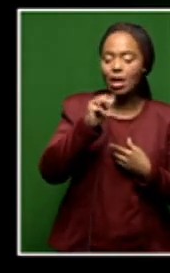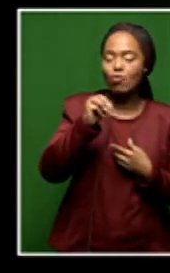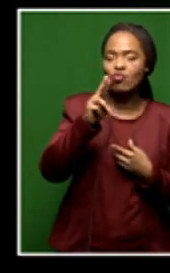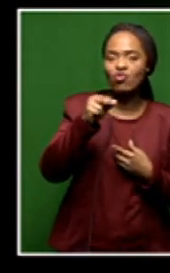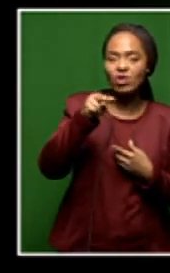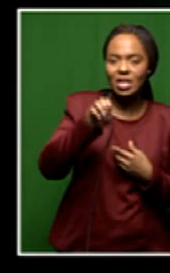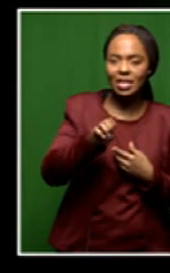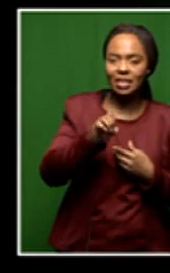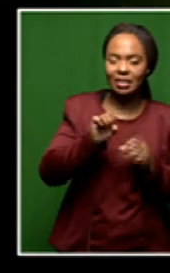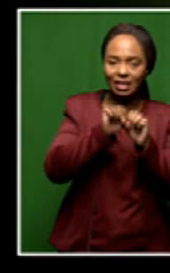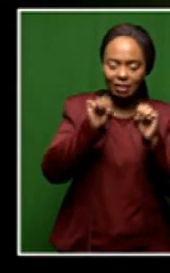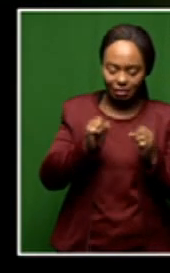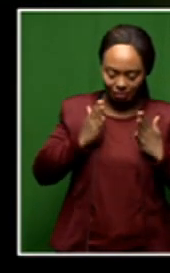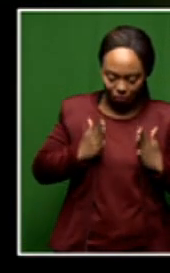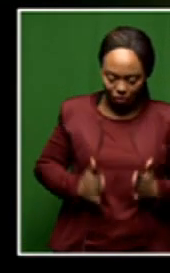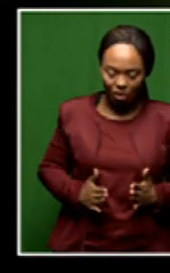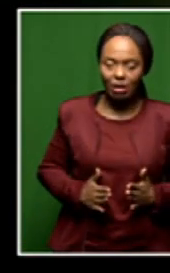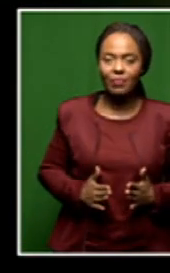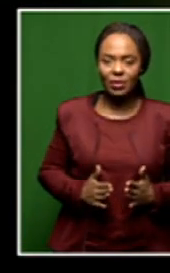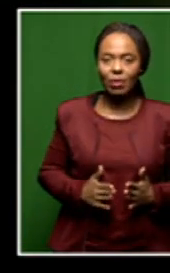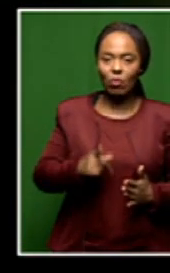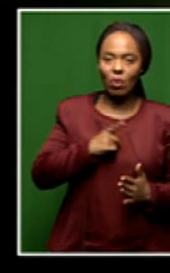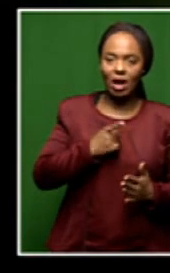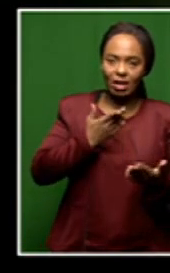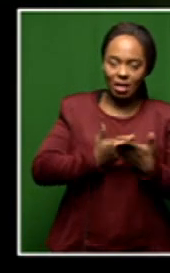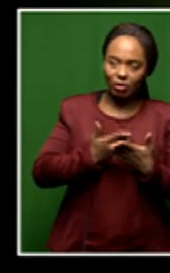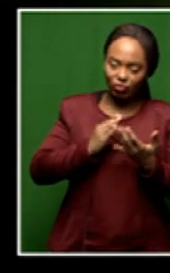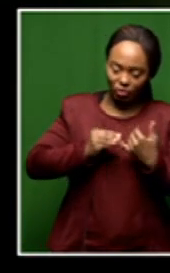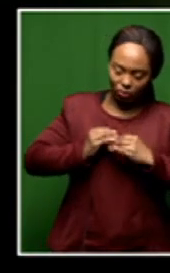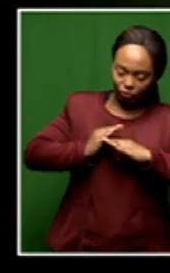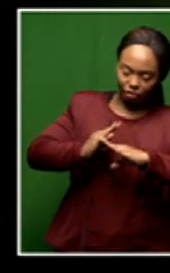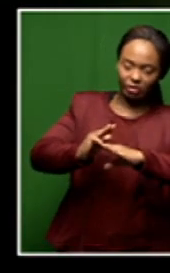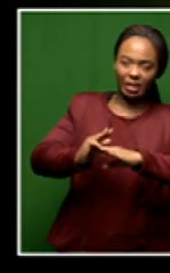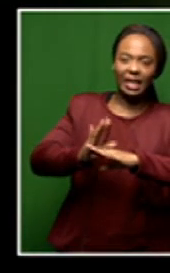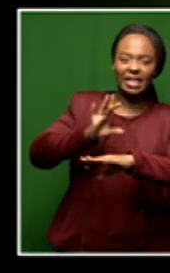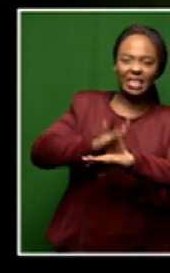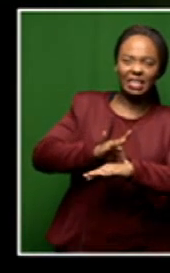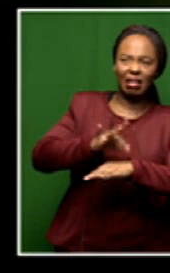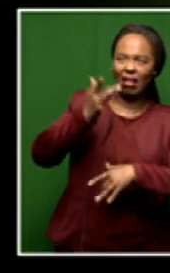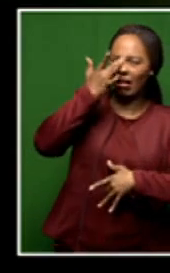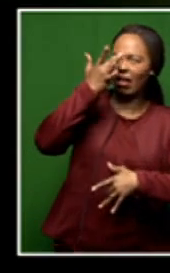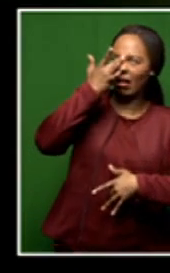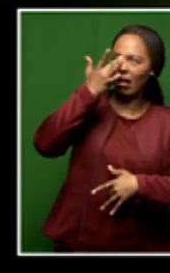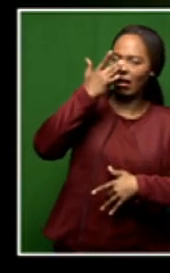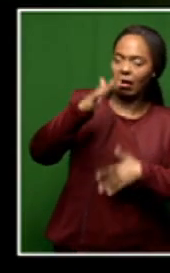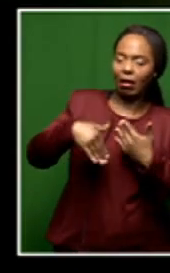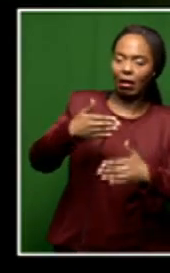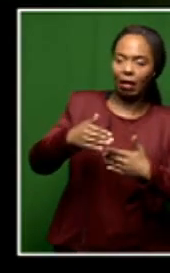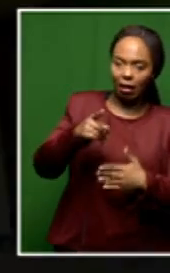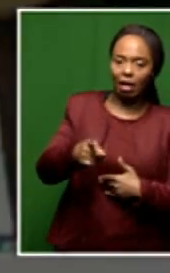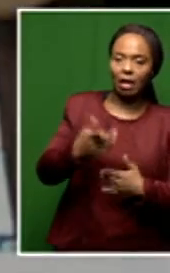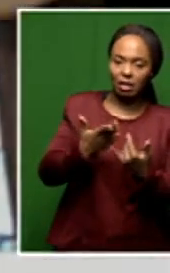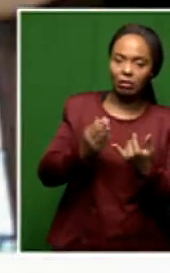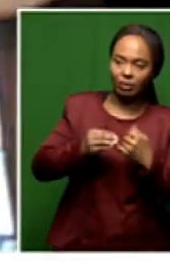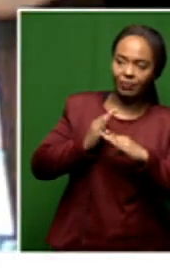our ability to fight off diseases. The first steps to a healthier body is